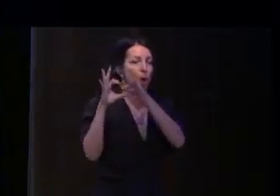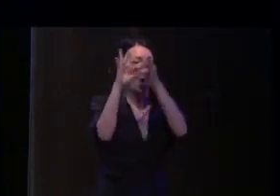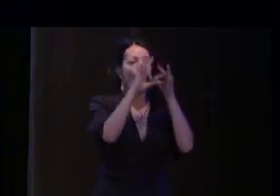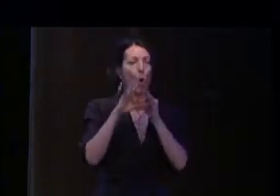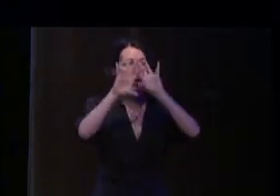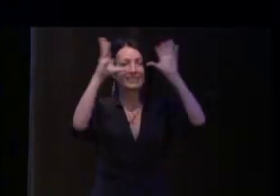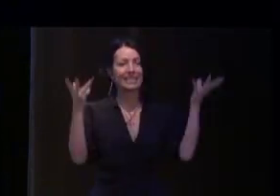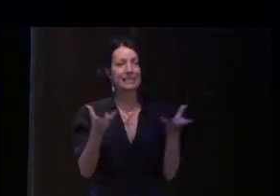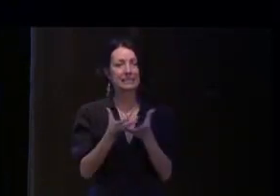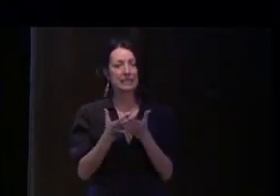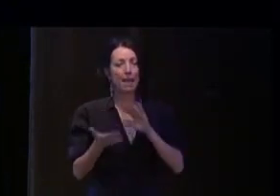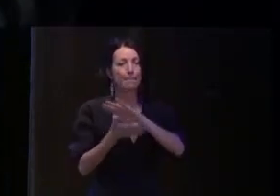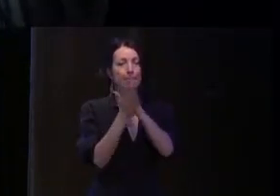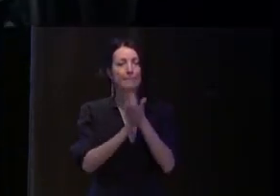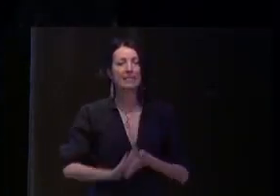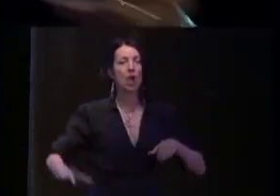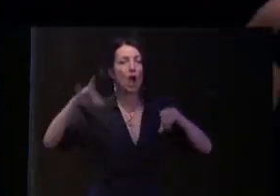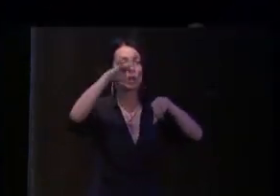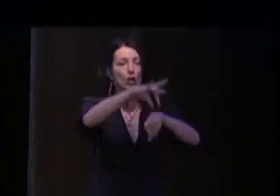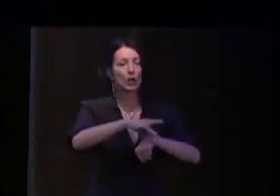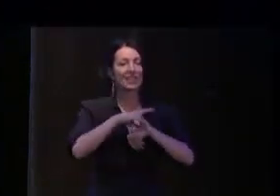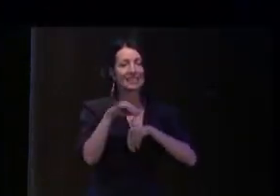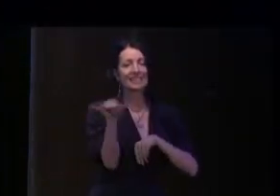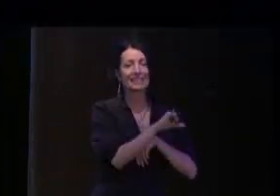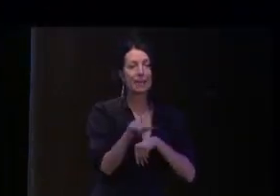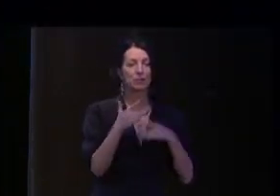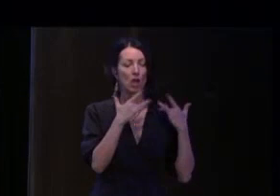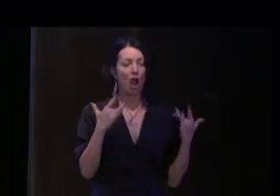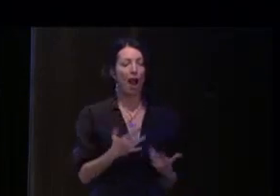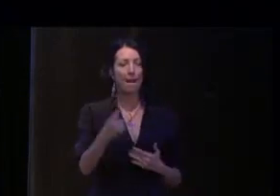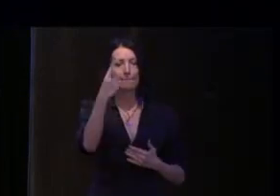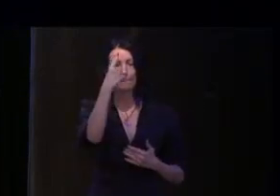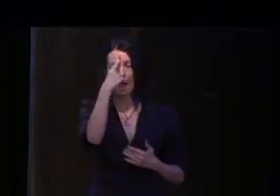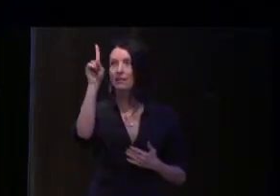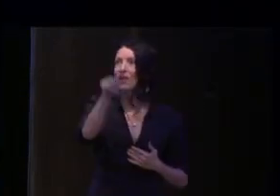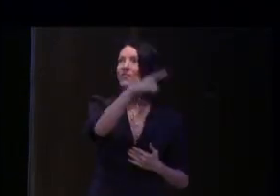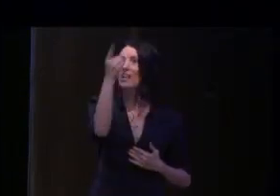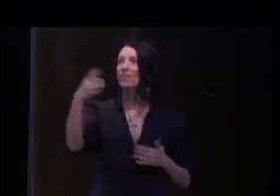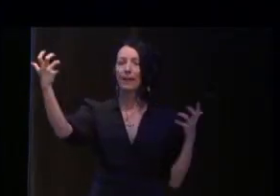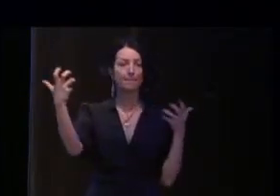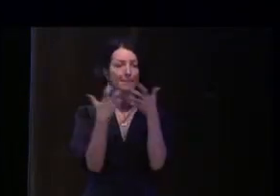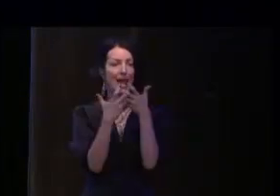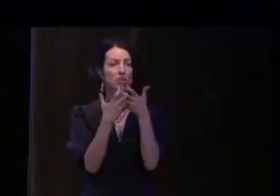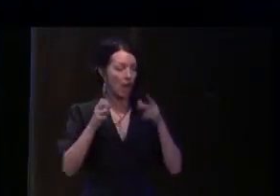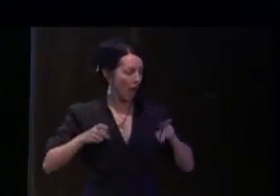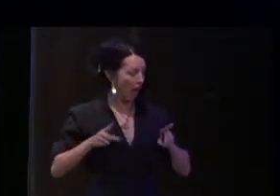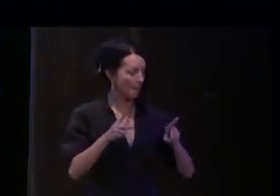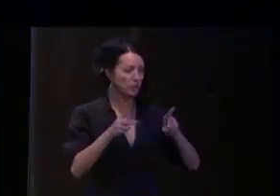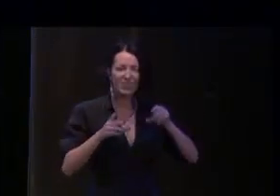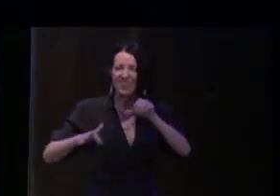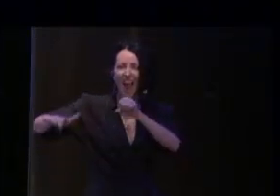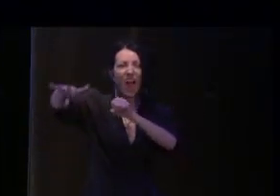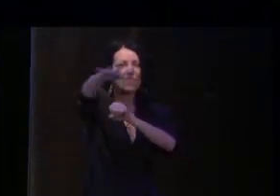on earth, as it is in the heart mind of the infinite. Opportunities are everywhere. When the